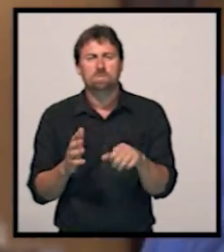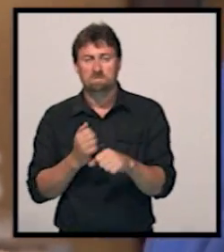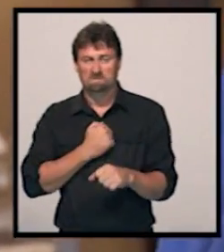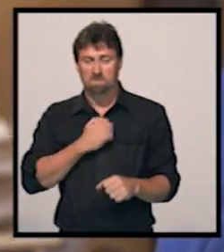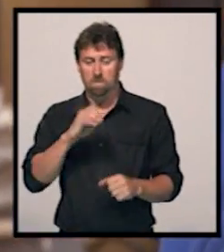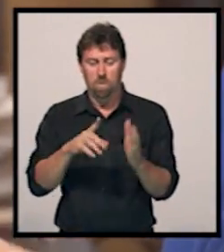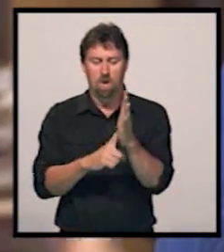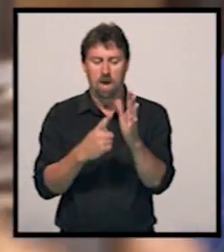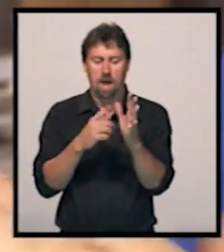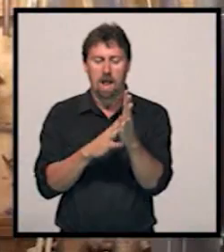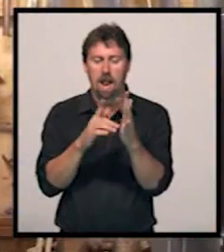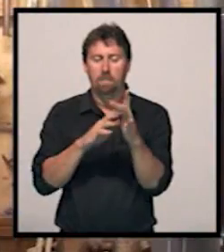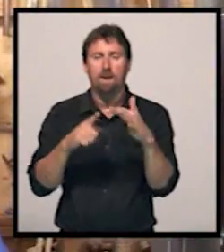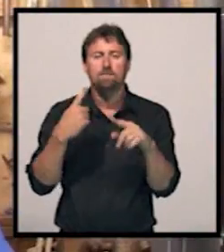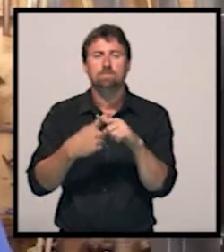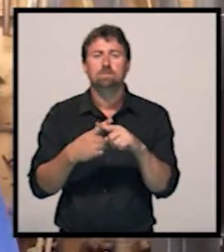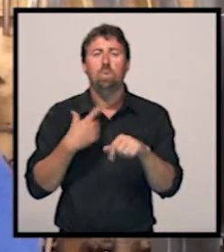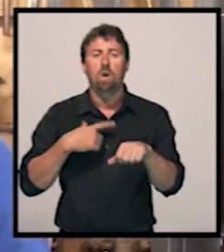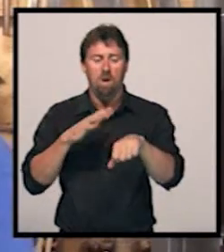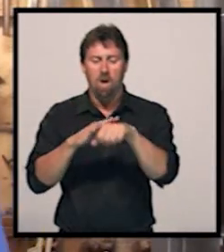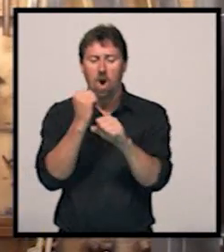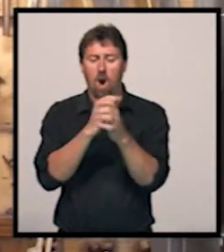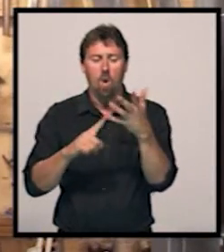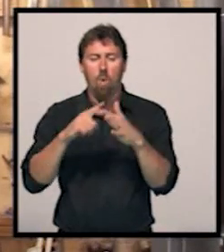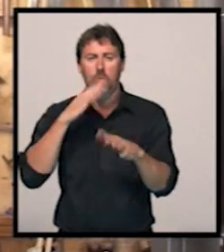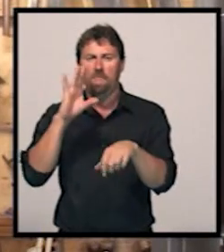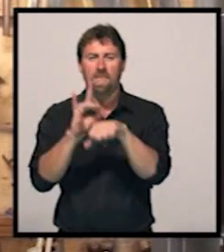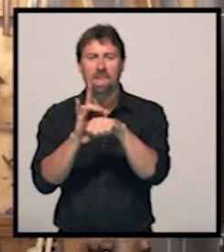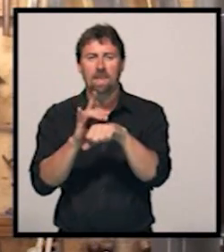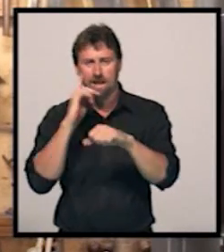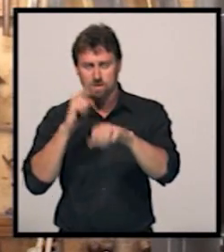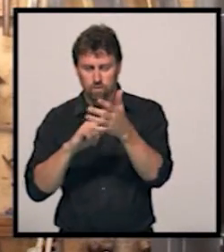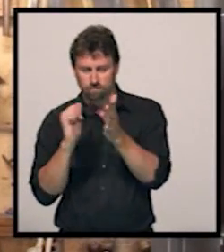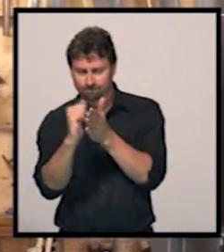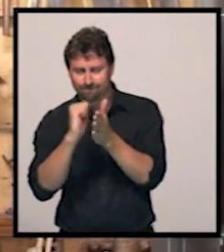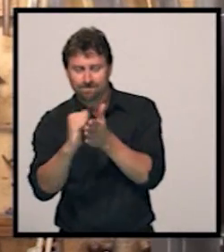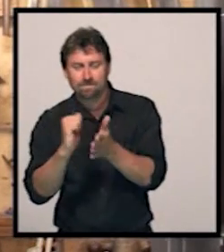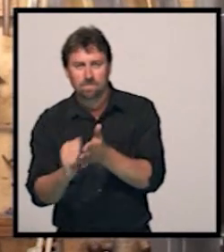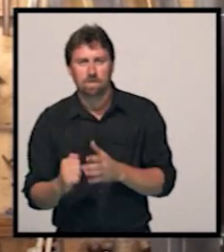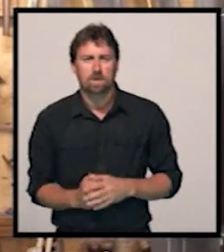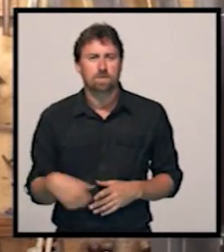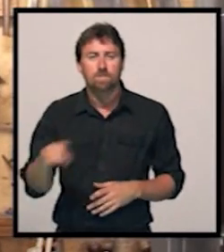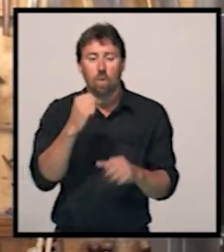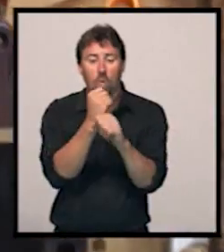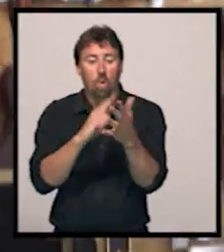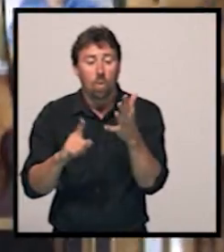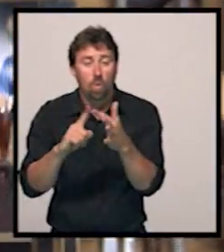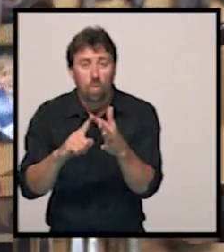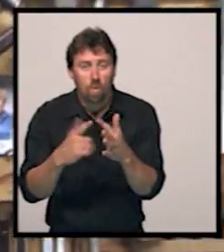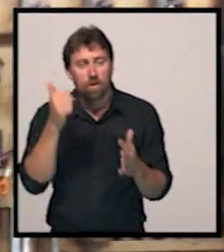that because then the glue doesn't stick to it and it slides around a lot better. We'll need some glue. Those of you that know me